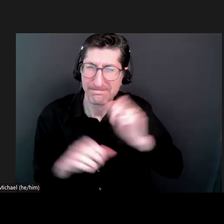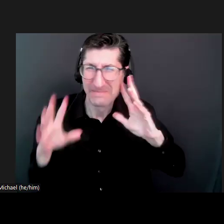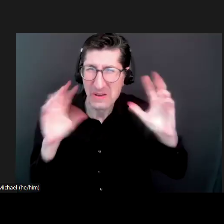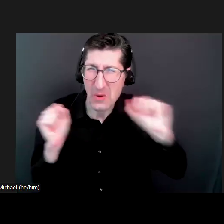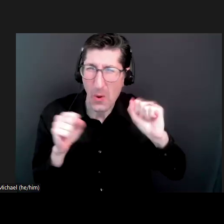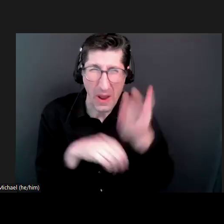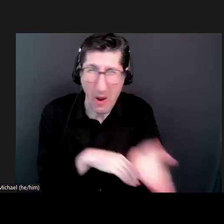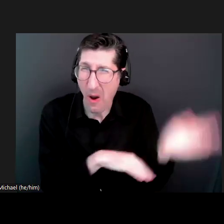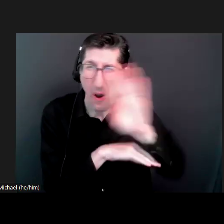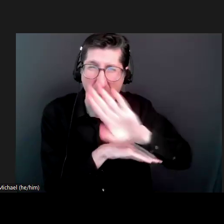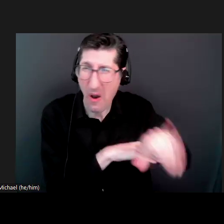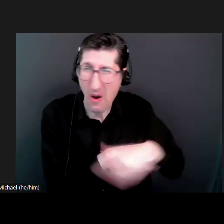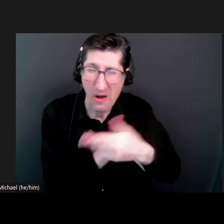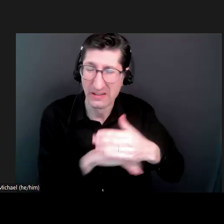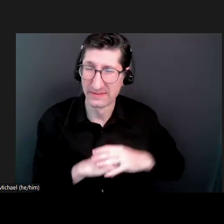night.